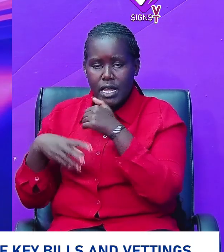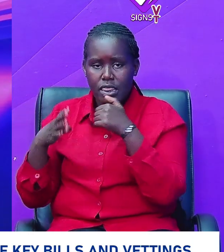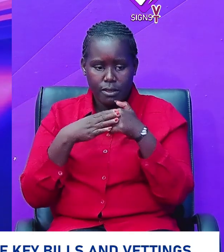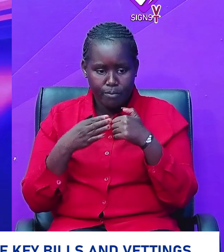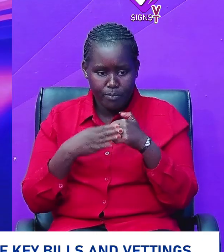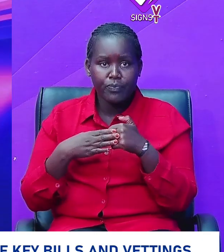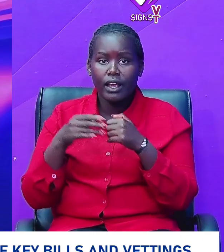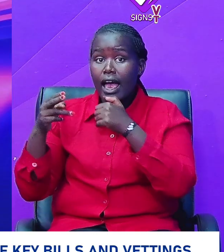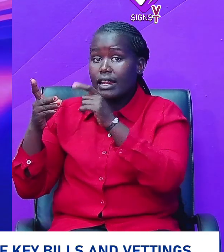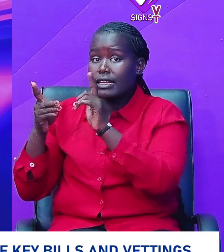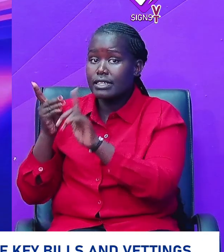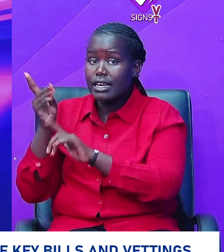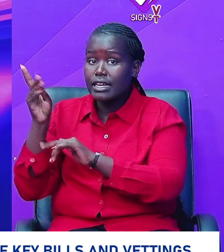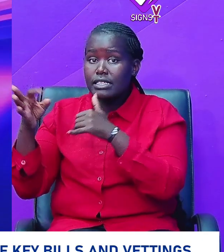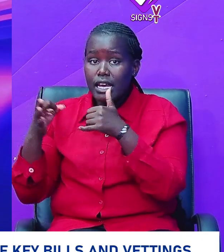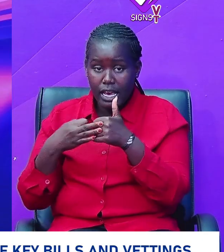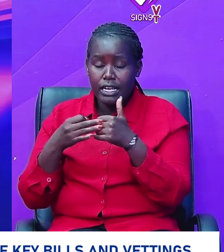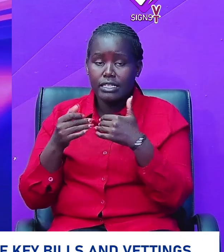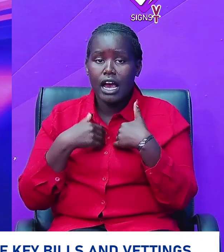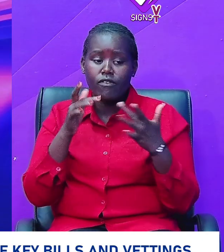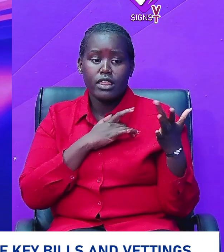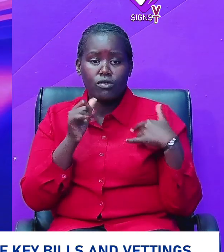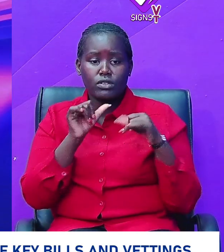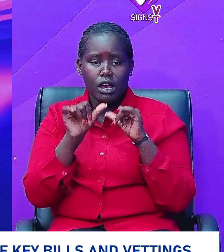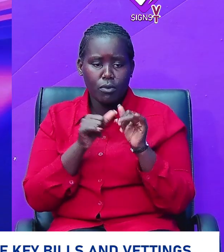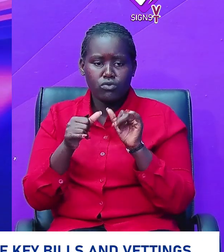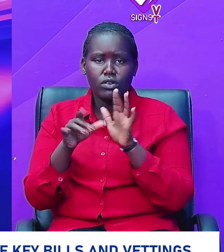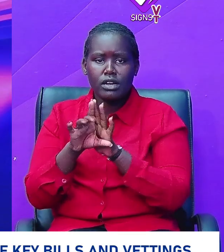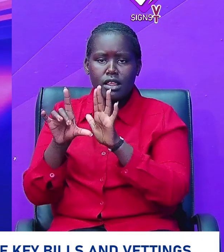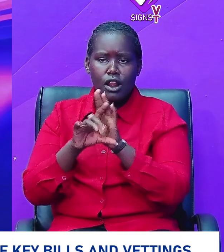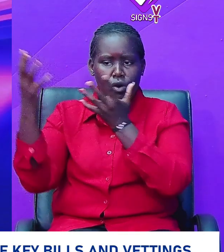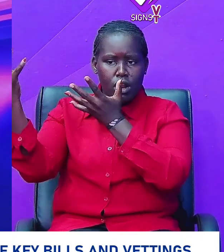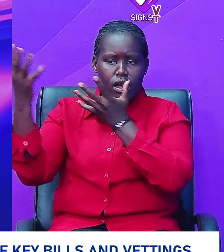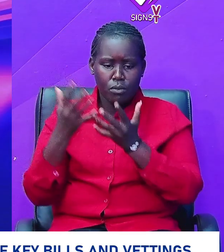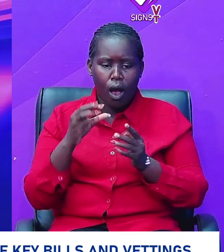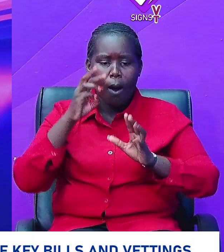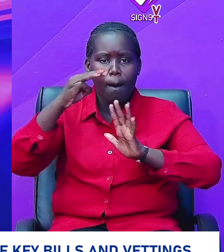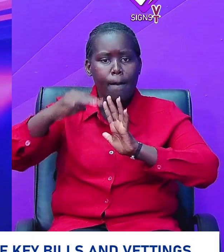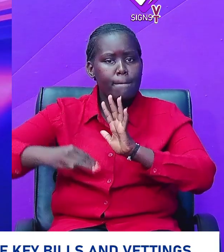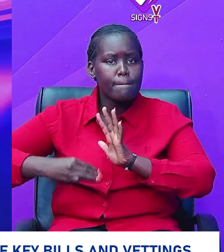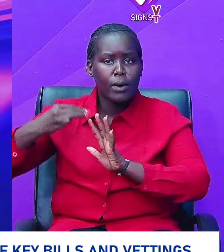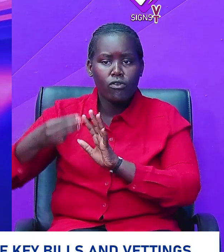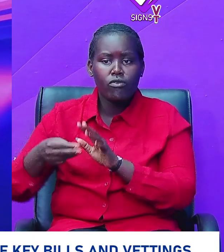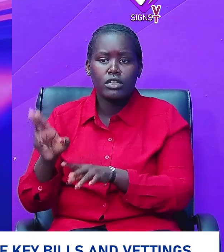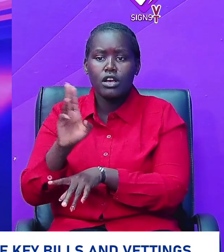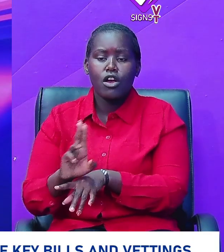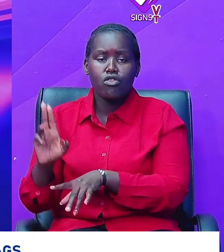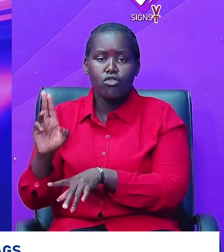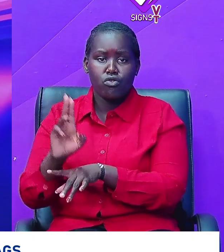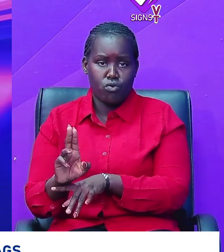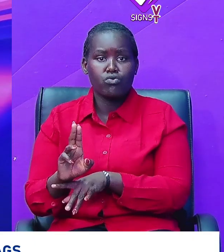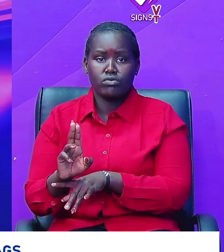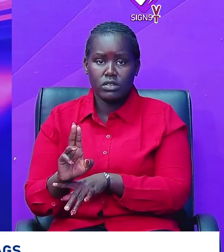NEMA expressed great concern over the illegal importation, manufacture, use and sale